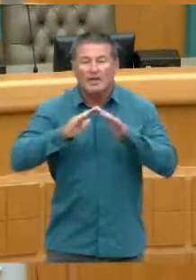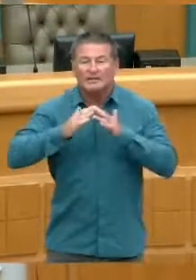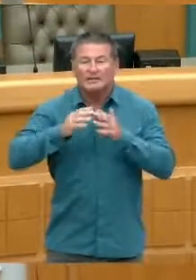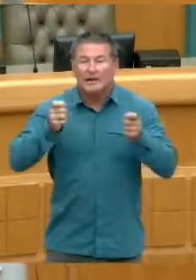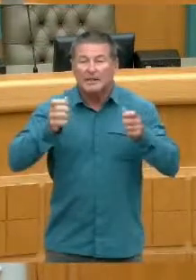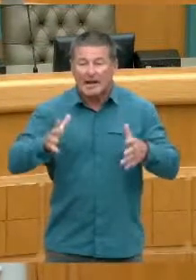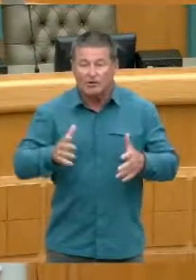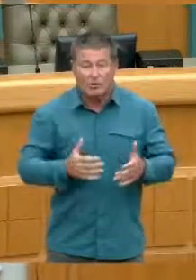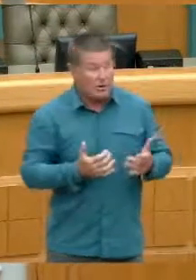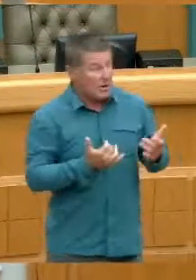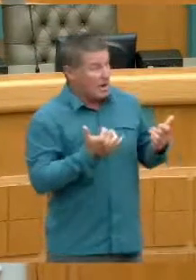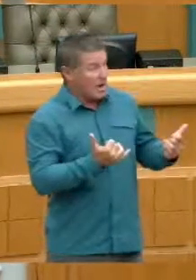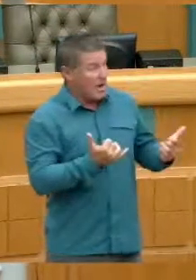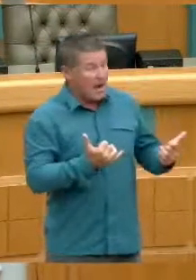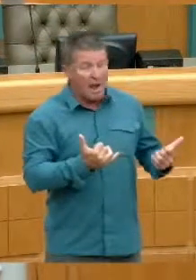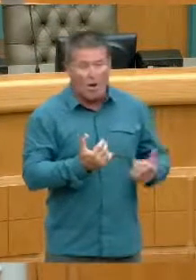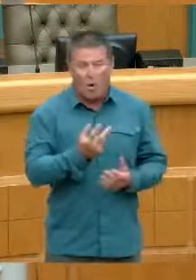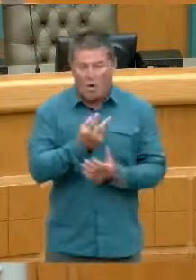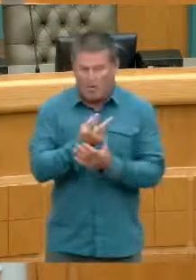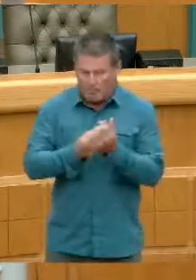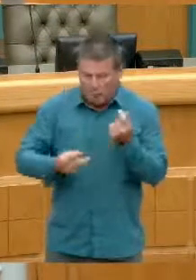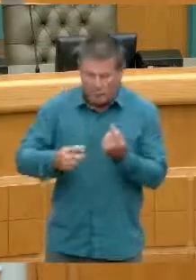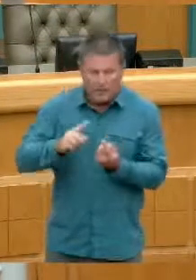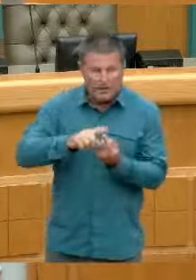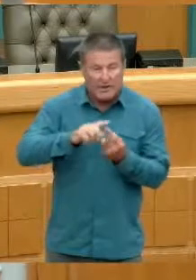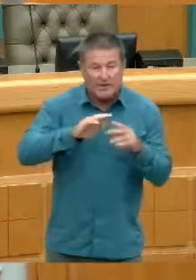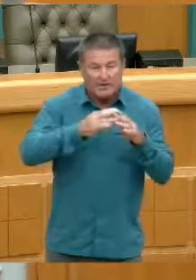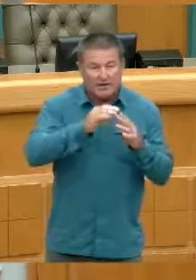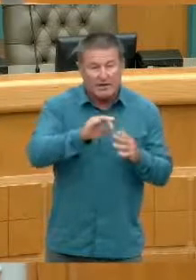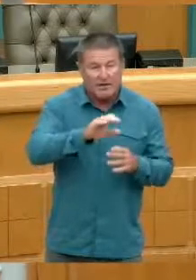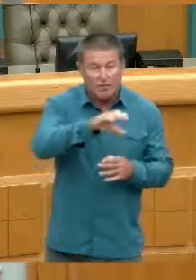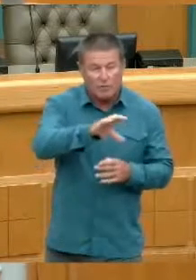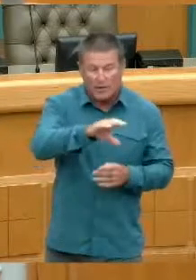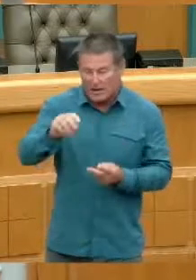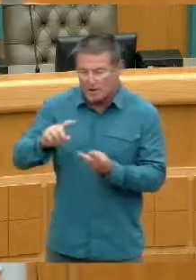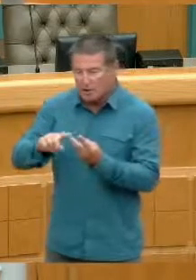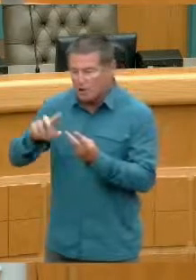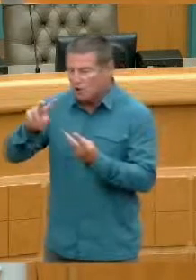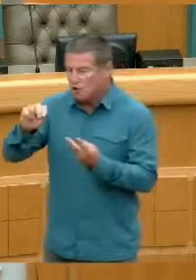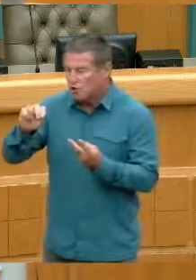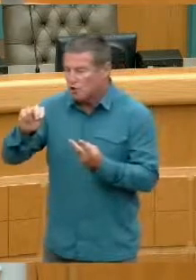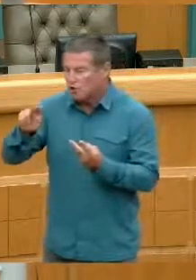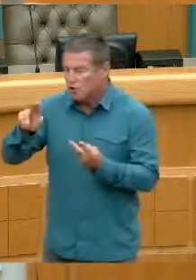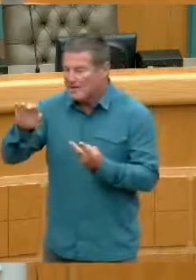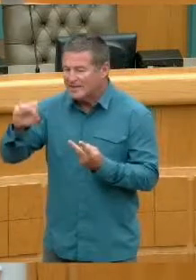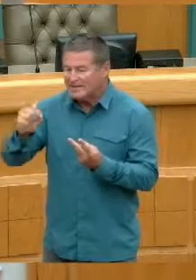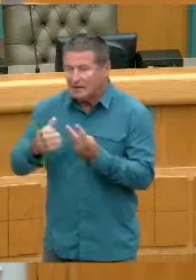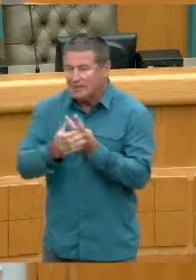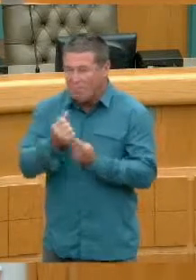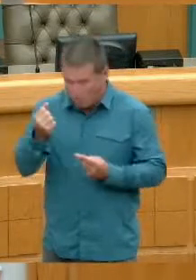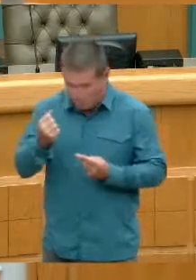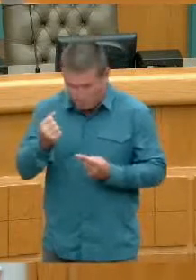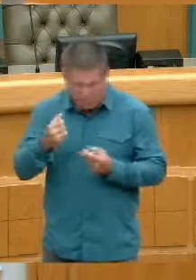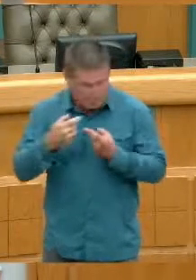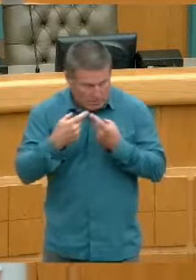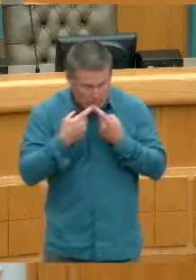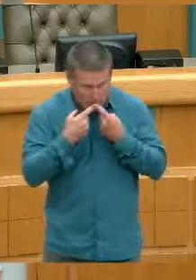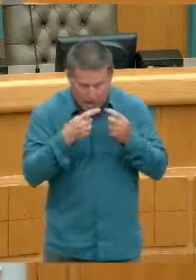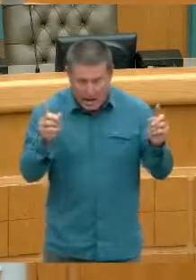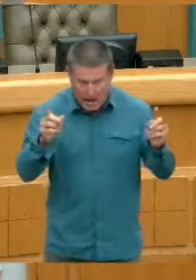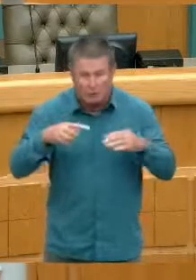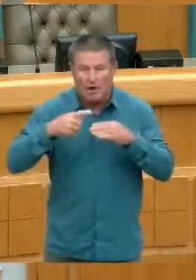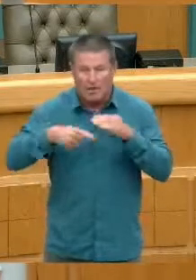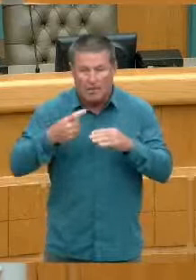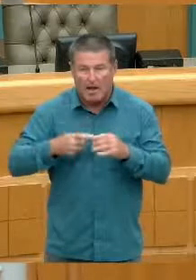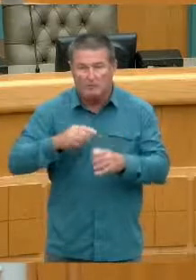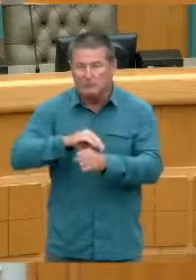our joint City of Corpus Christi, Nueces County COVID-19 press briefing. And so we do these, we